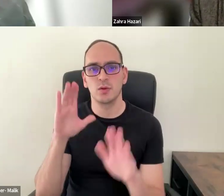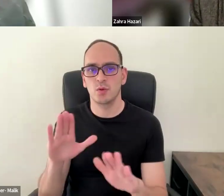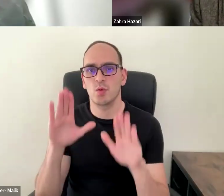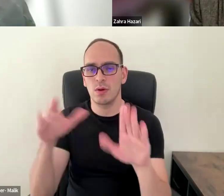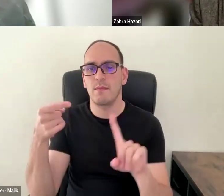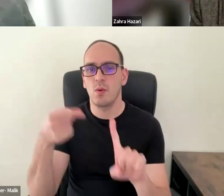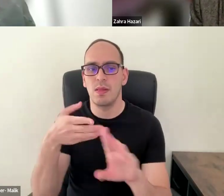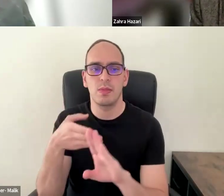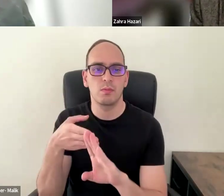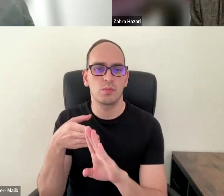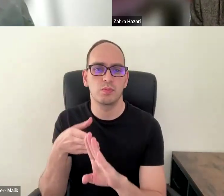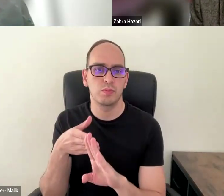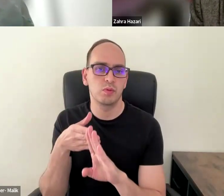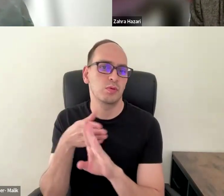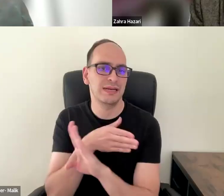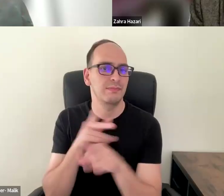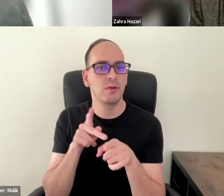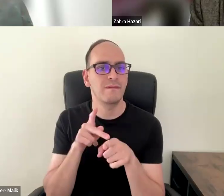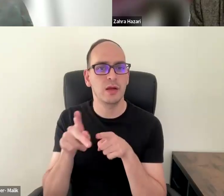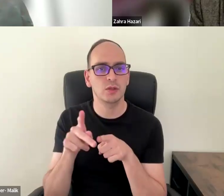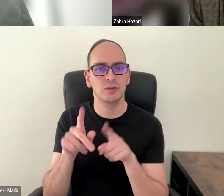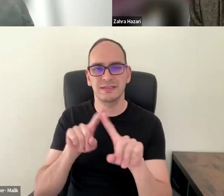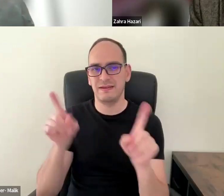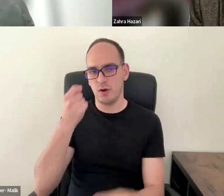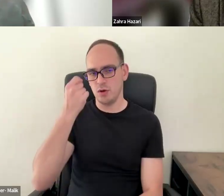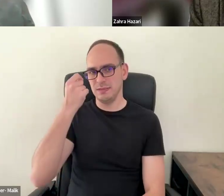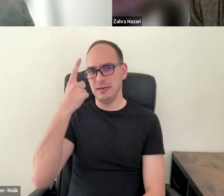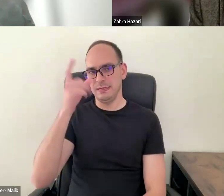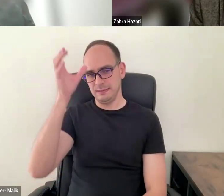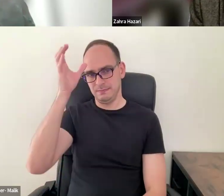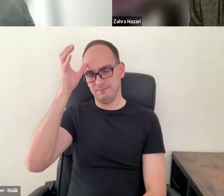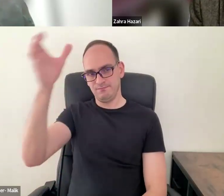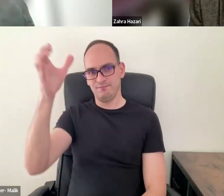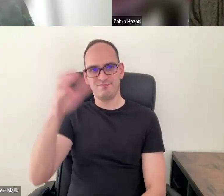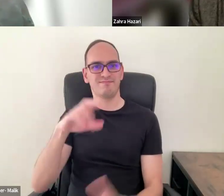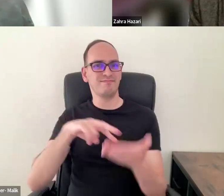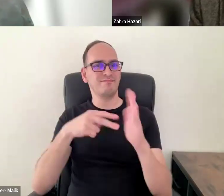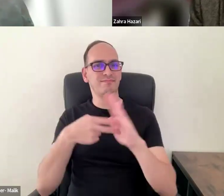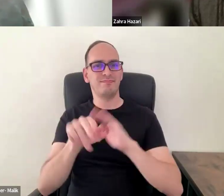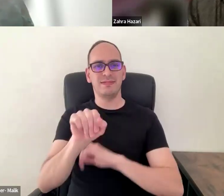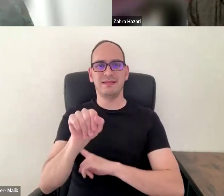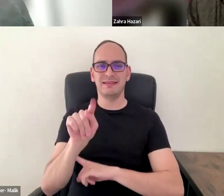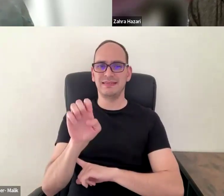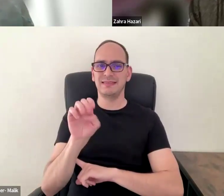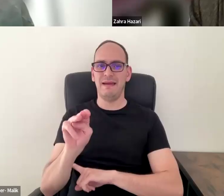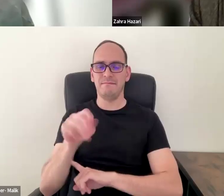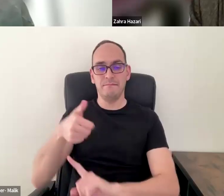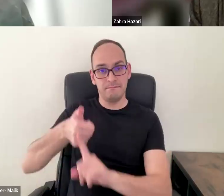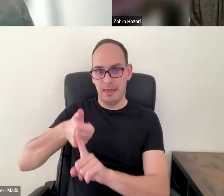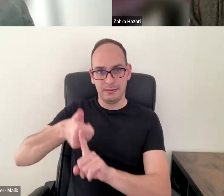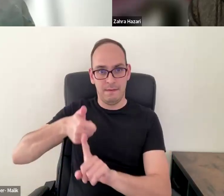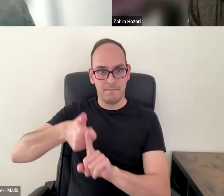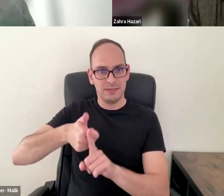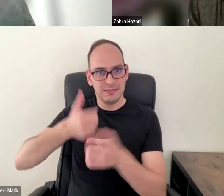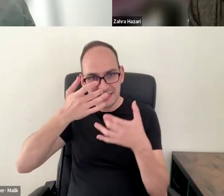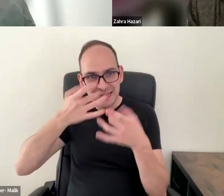the pre-professionals might have different conceptions of what it means to do STEM. And I think that in and of itself is a very